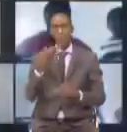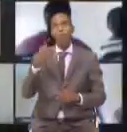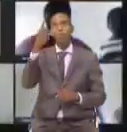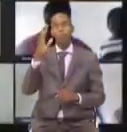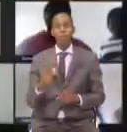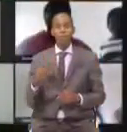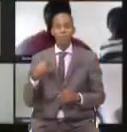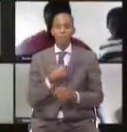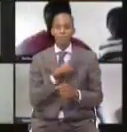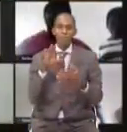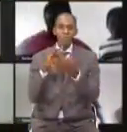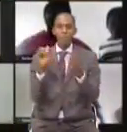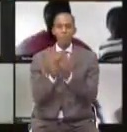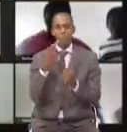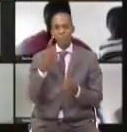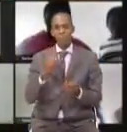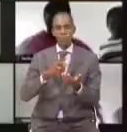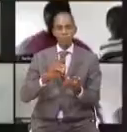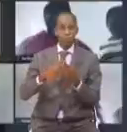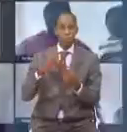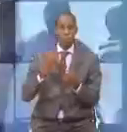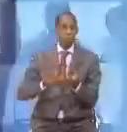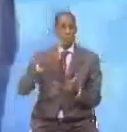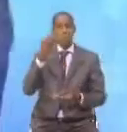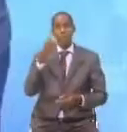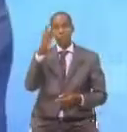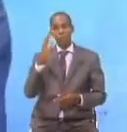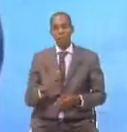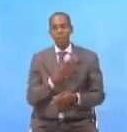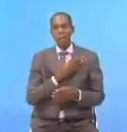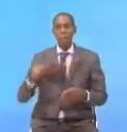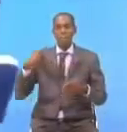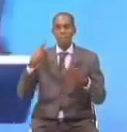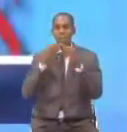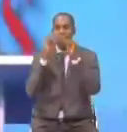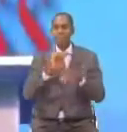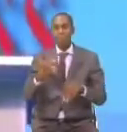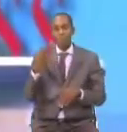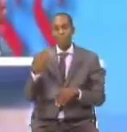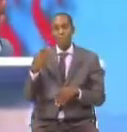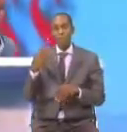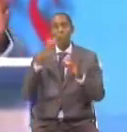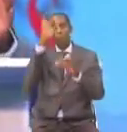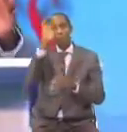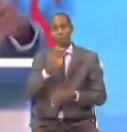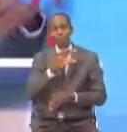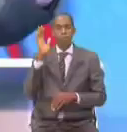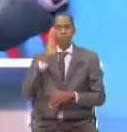connect with the glory of God. And the blessings of the cross will be upon us